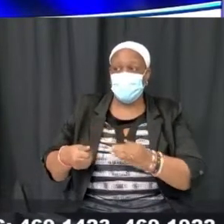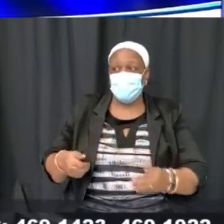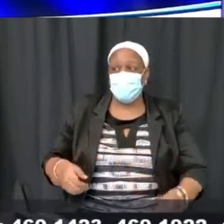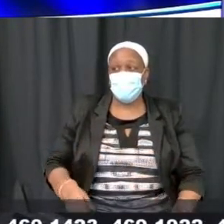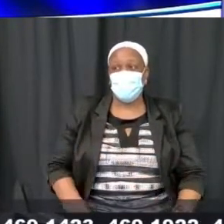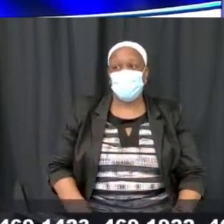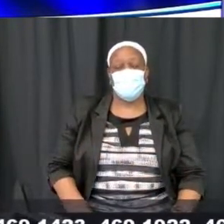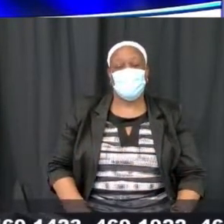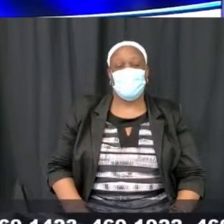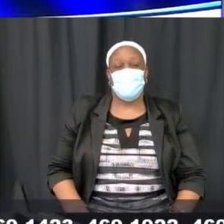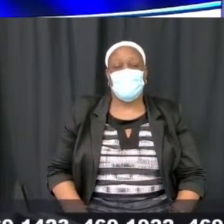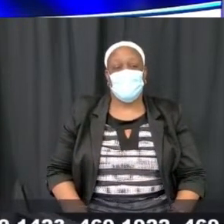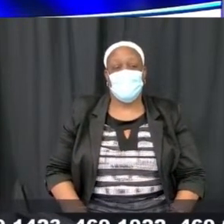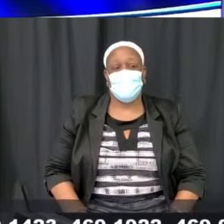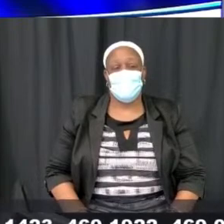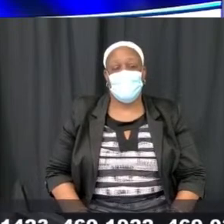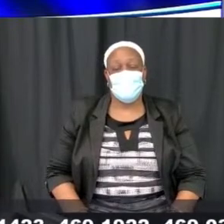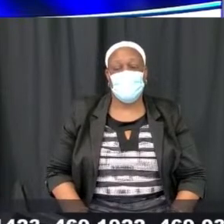approximate number.